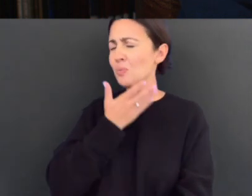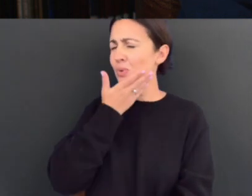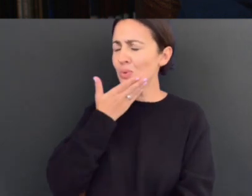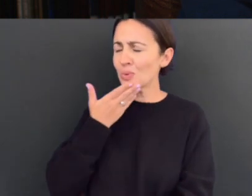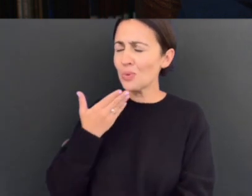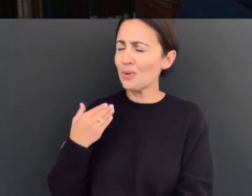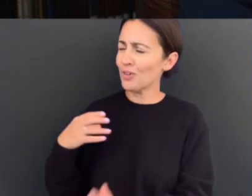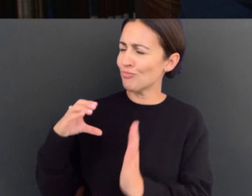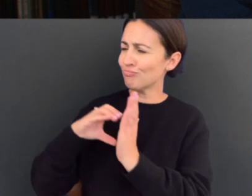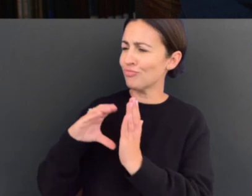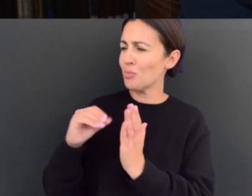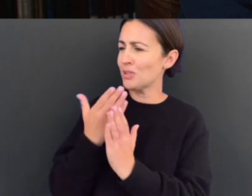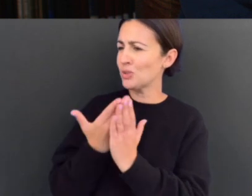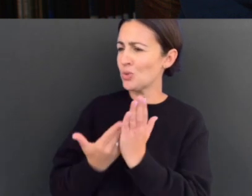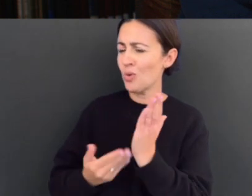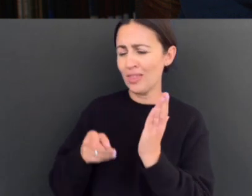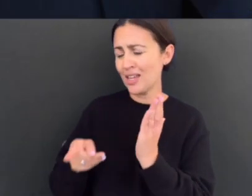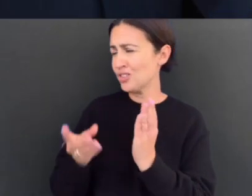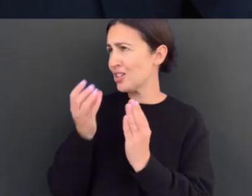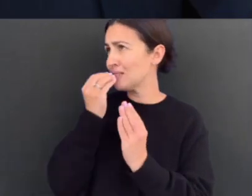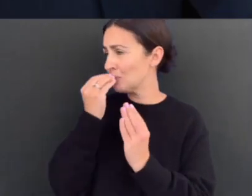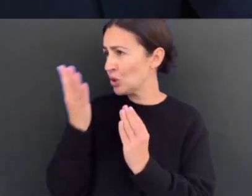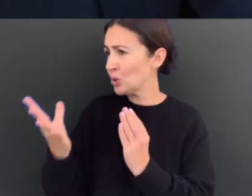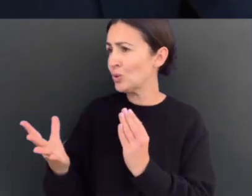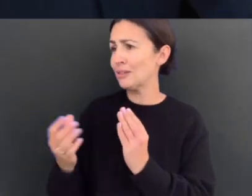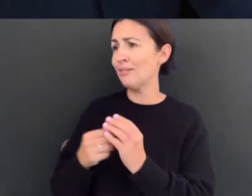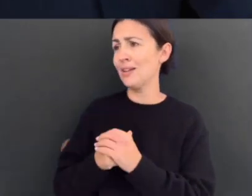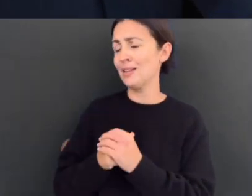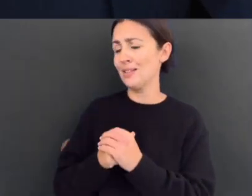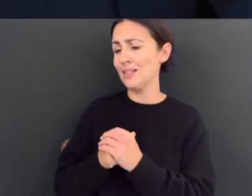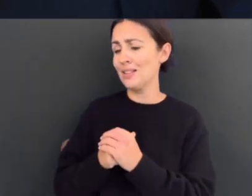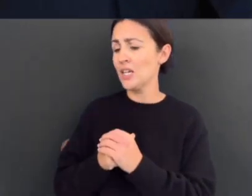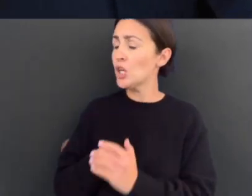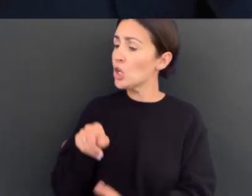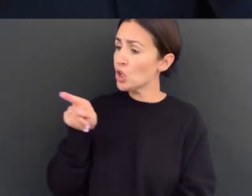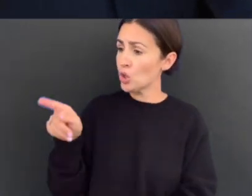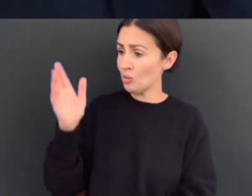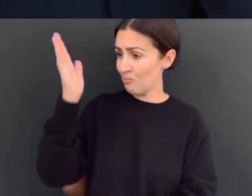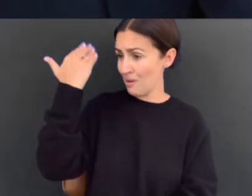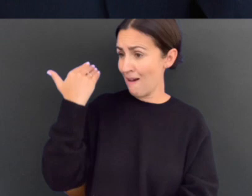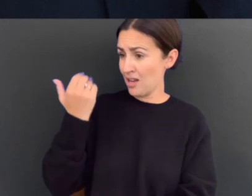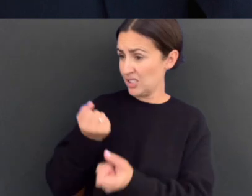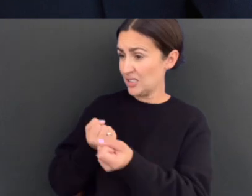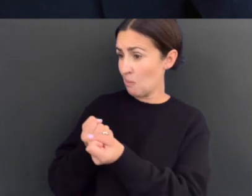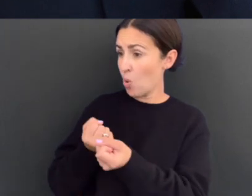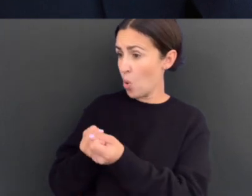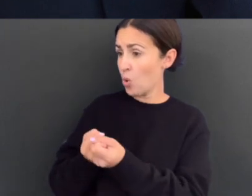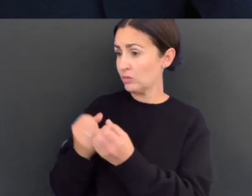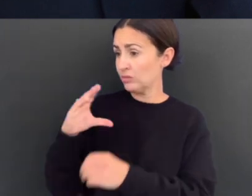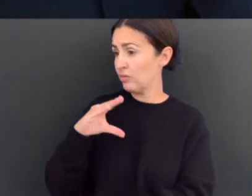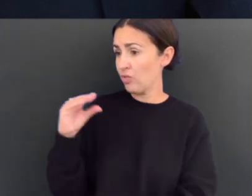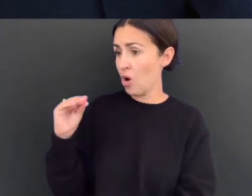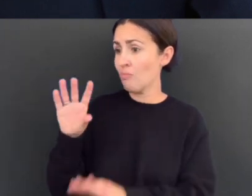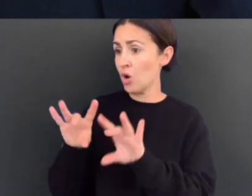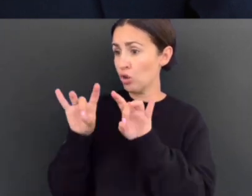magic circle of storytelling. You've had support at various times from the Australia